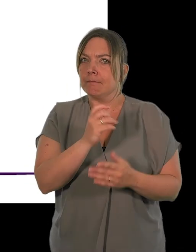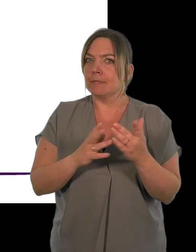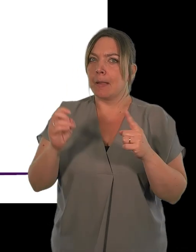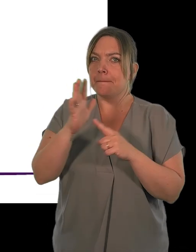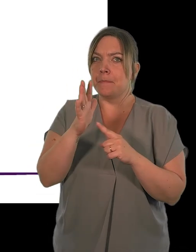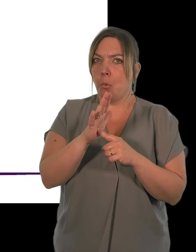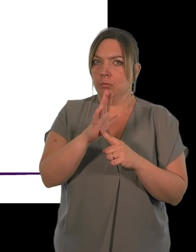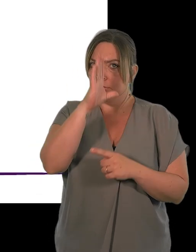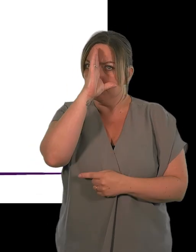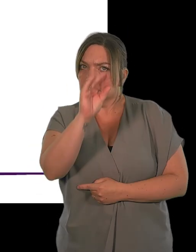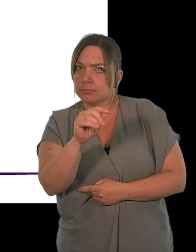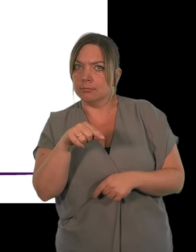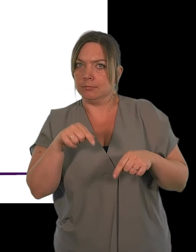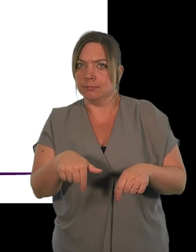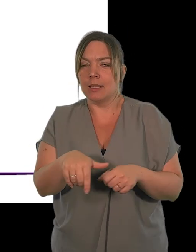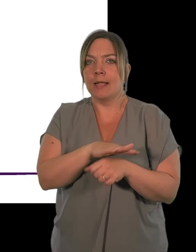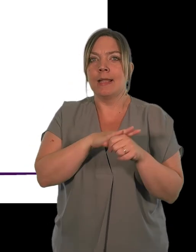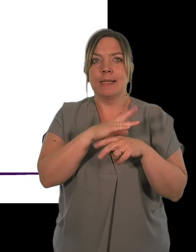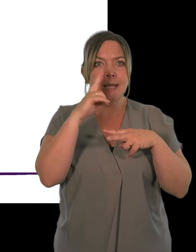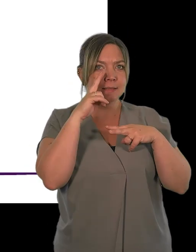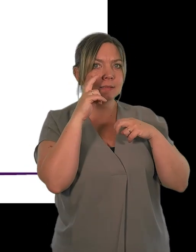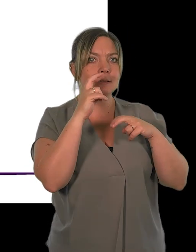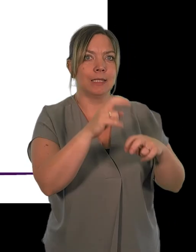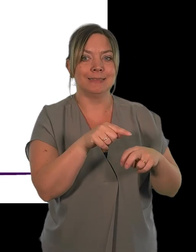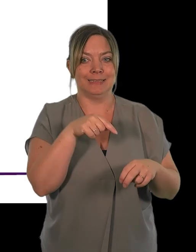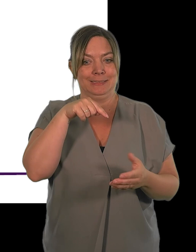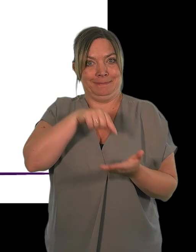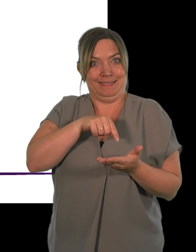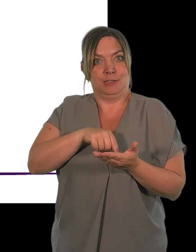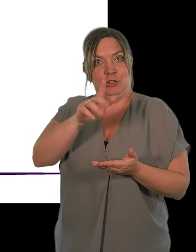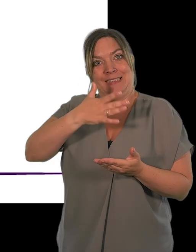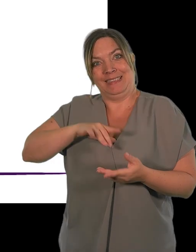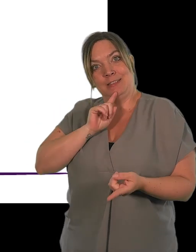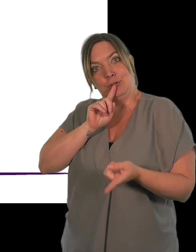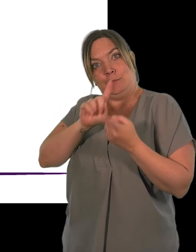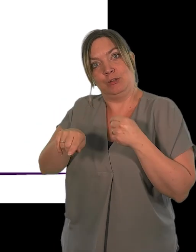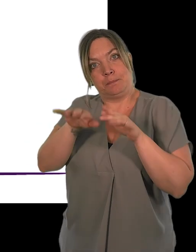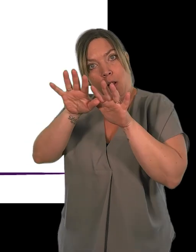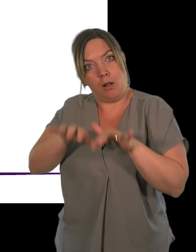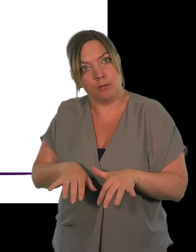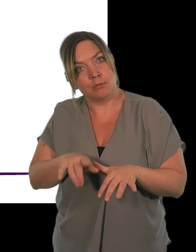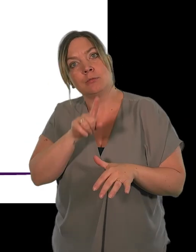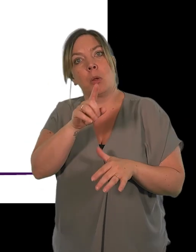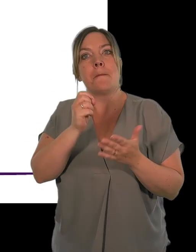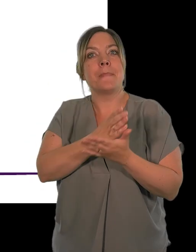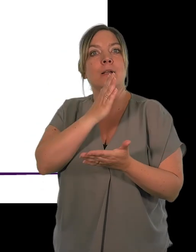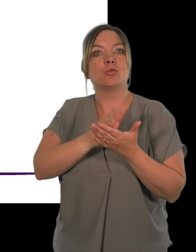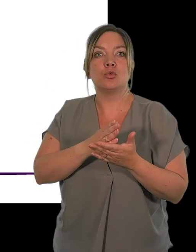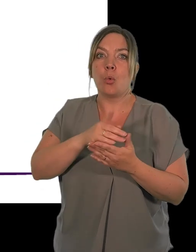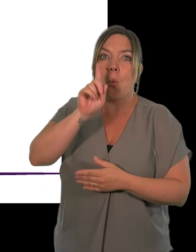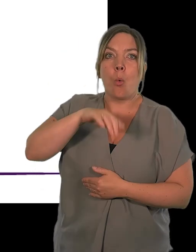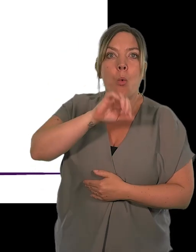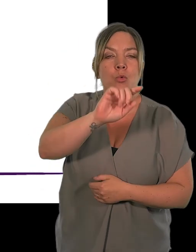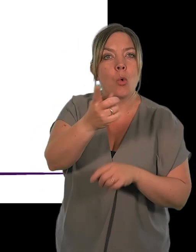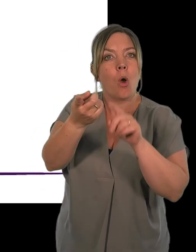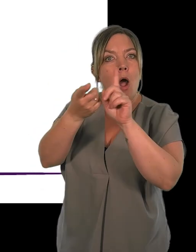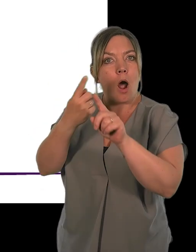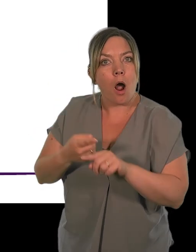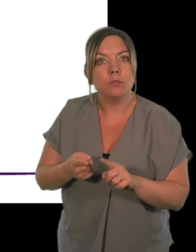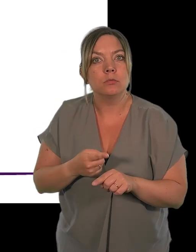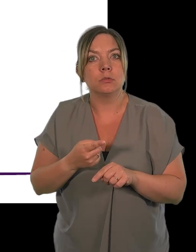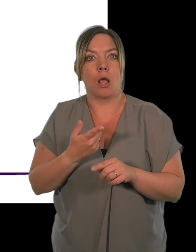study is what you're responding to. So please, within all your answers, address the requirements of the case